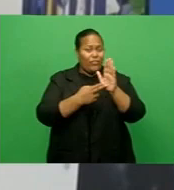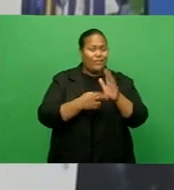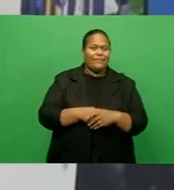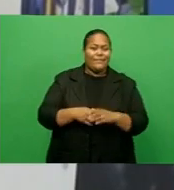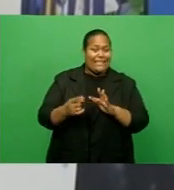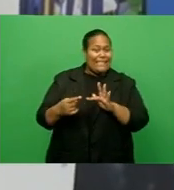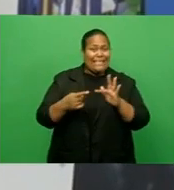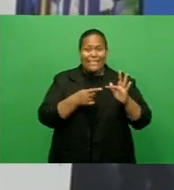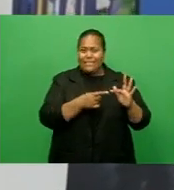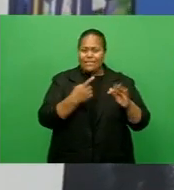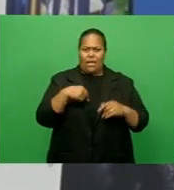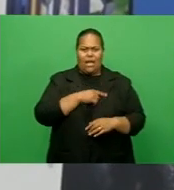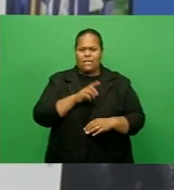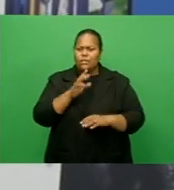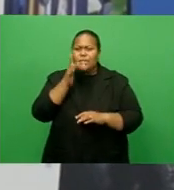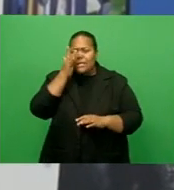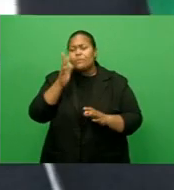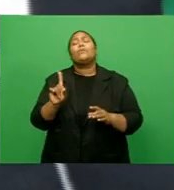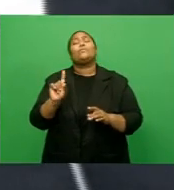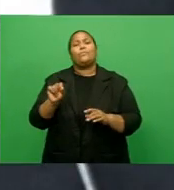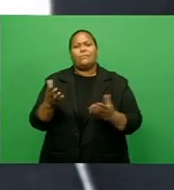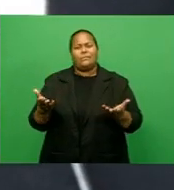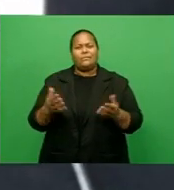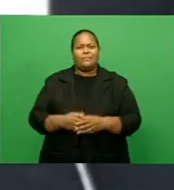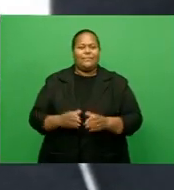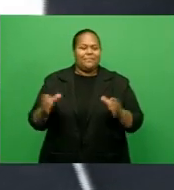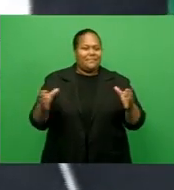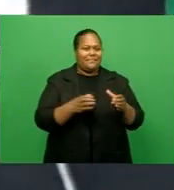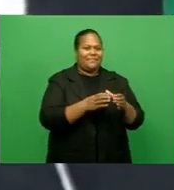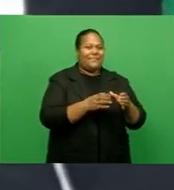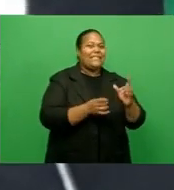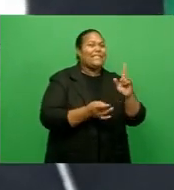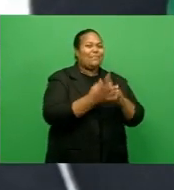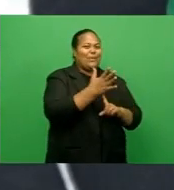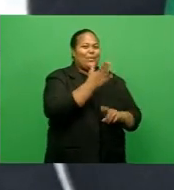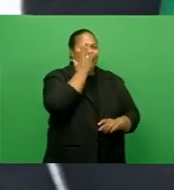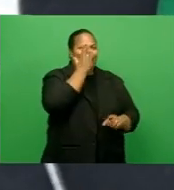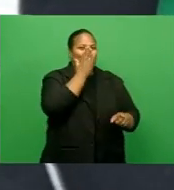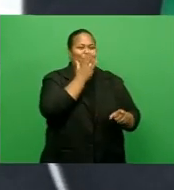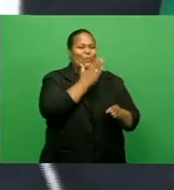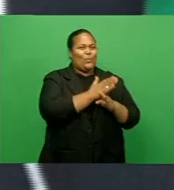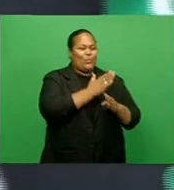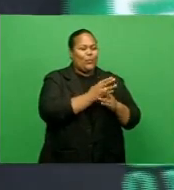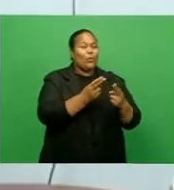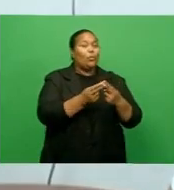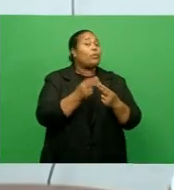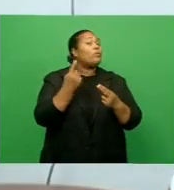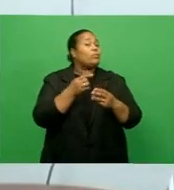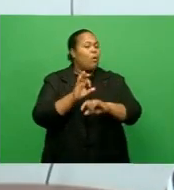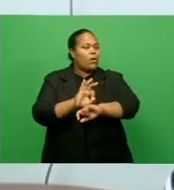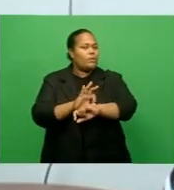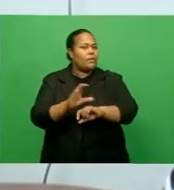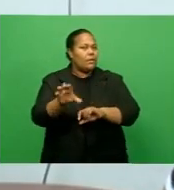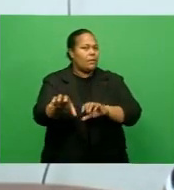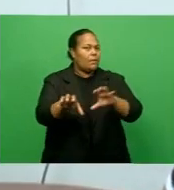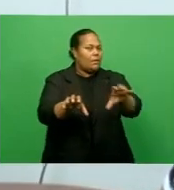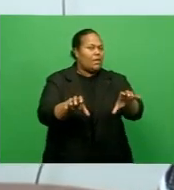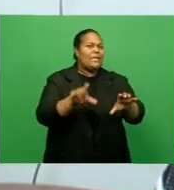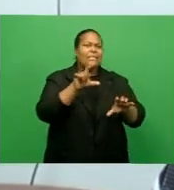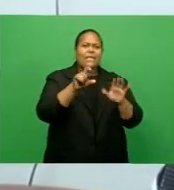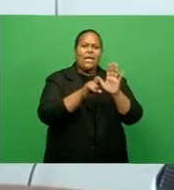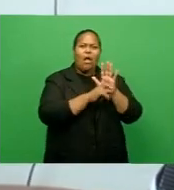what our teams do is they base themselves at a special school. They work with the hospital, where they work with the